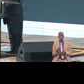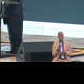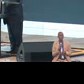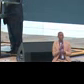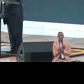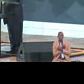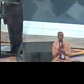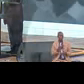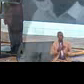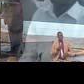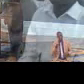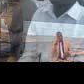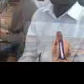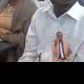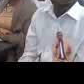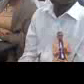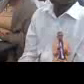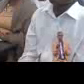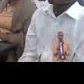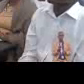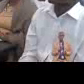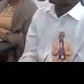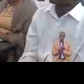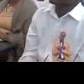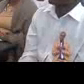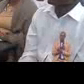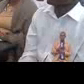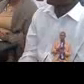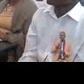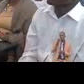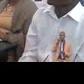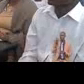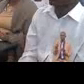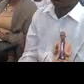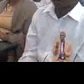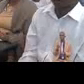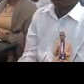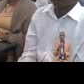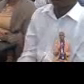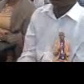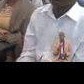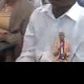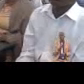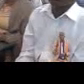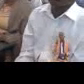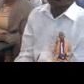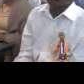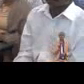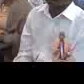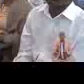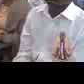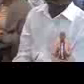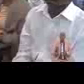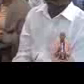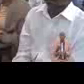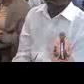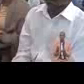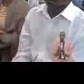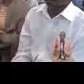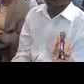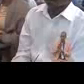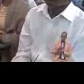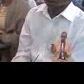my brothers, I love my sisters, and I will not do anything that